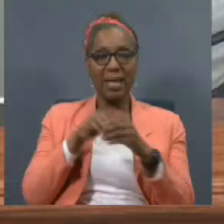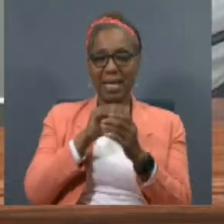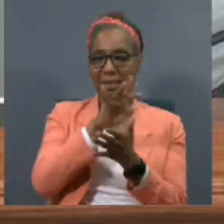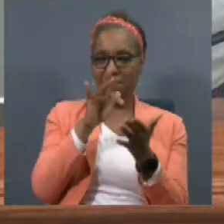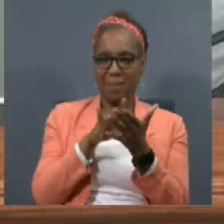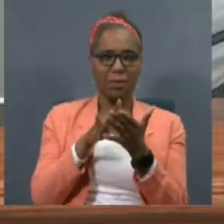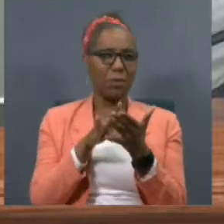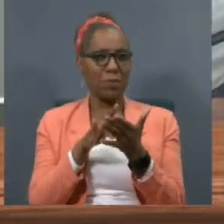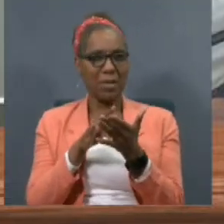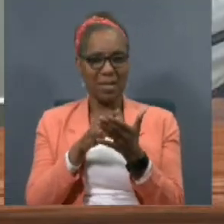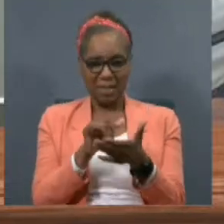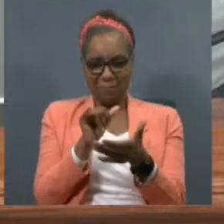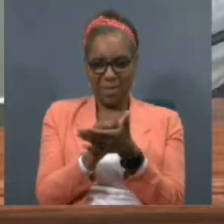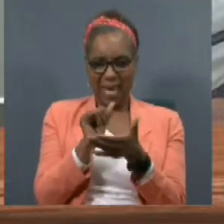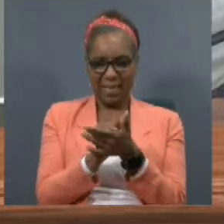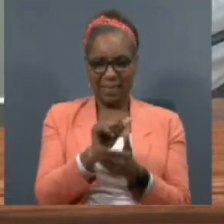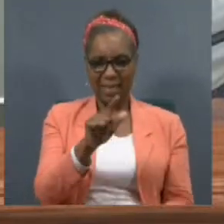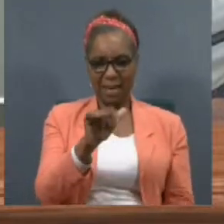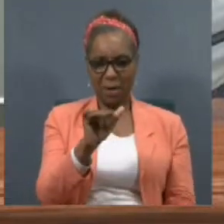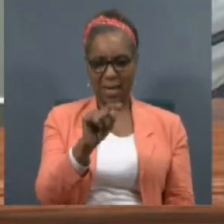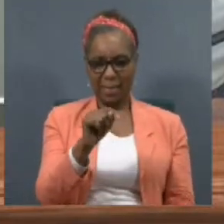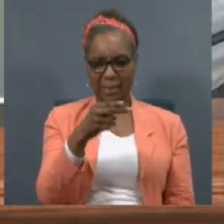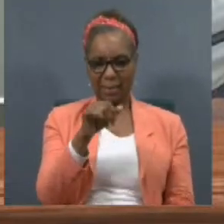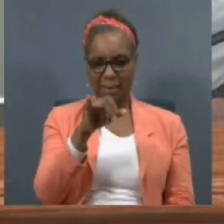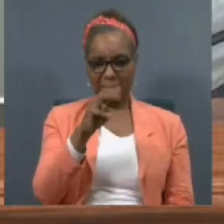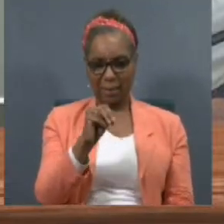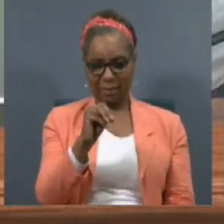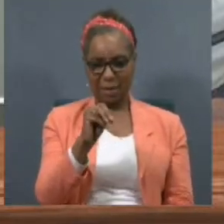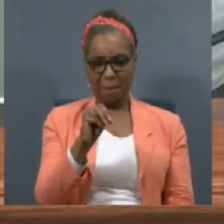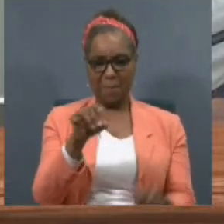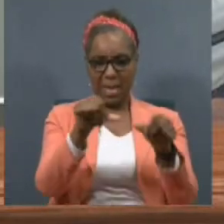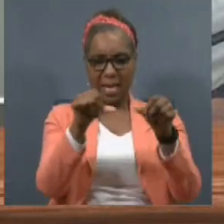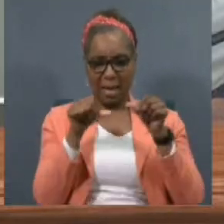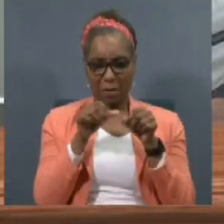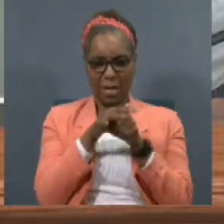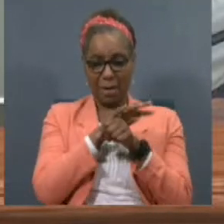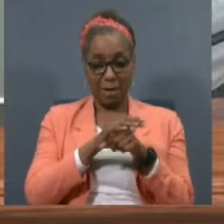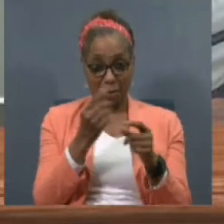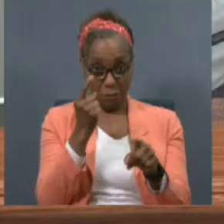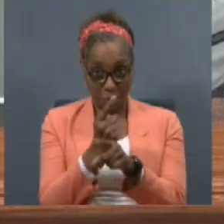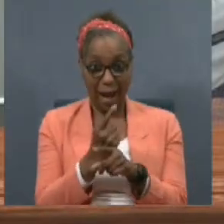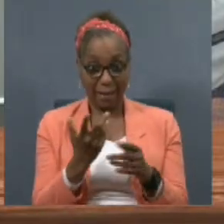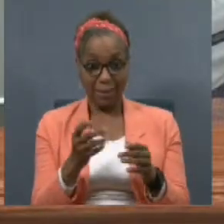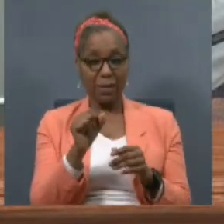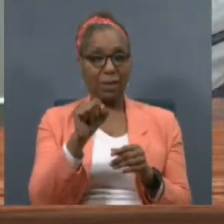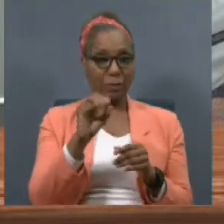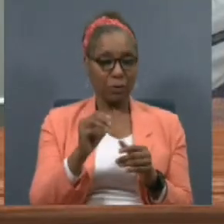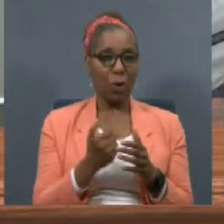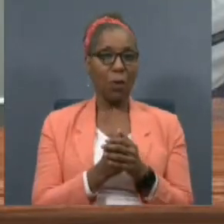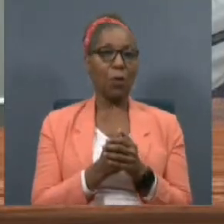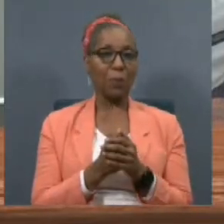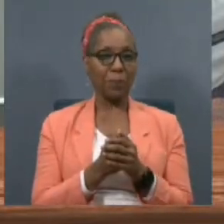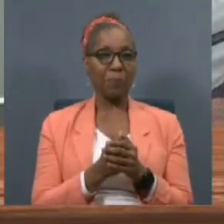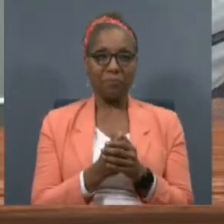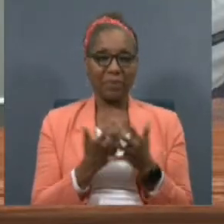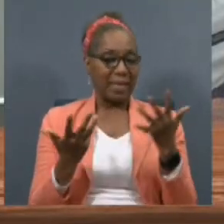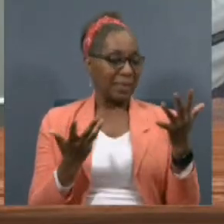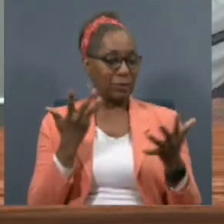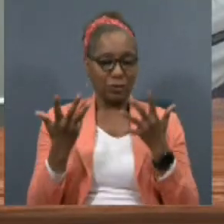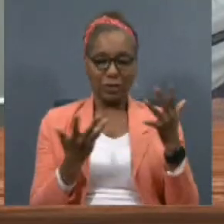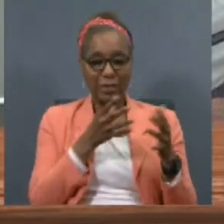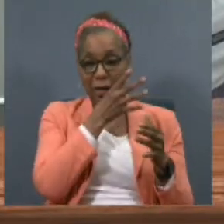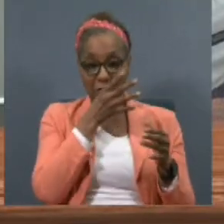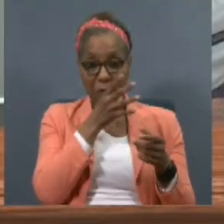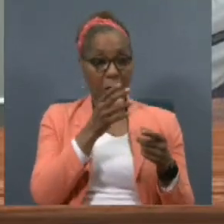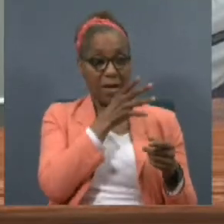of this lithium area, right? So what what is just a